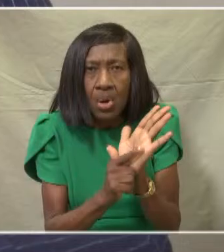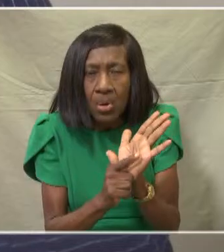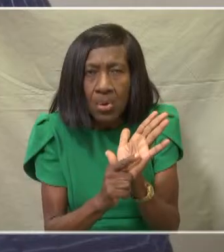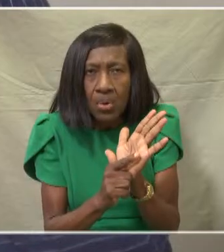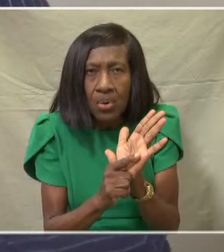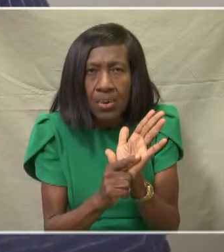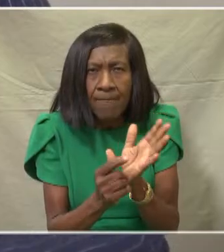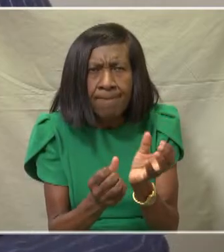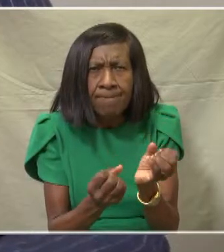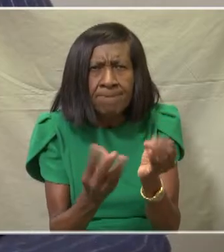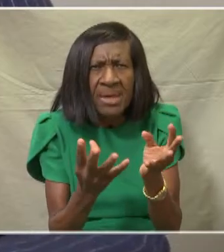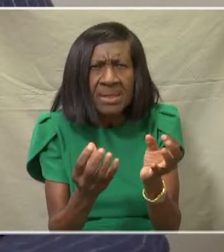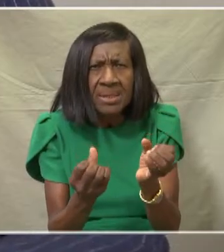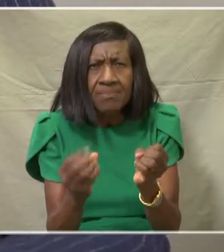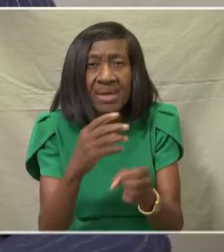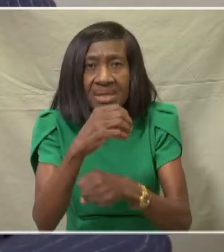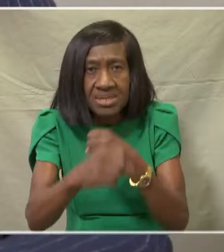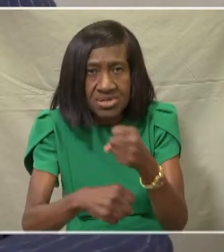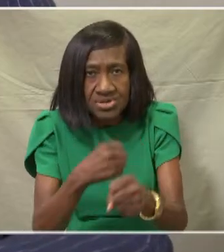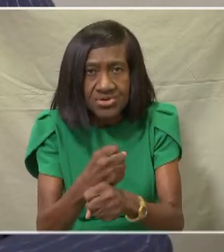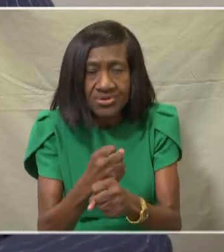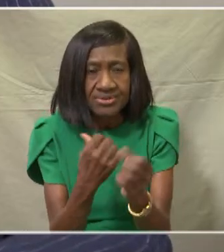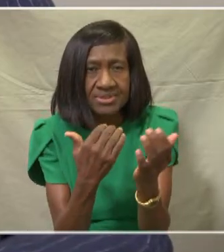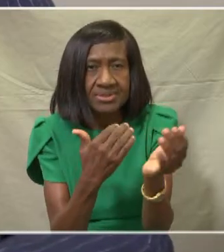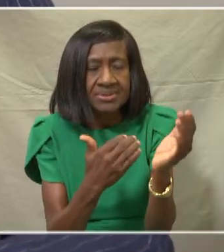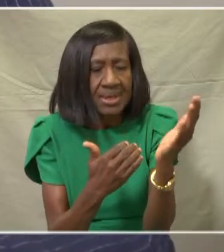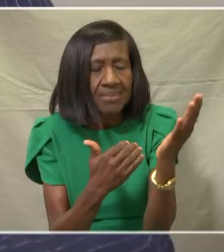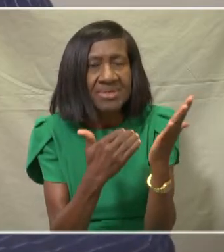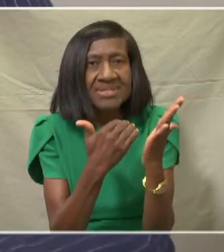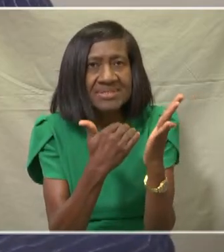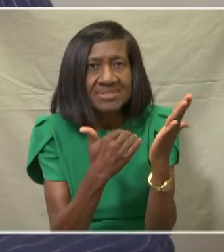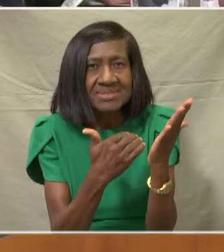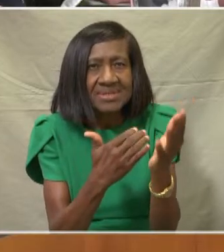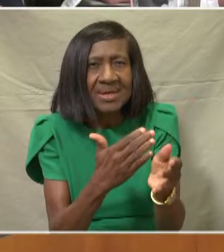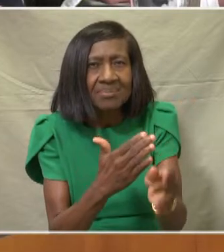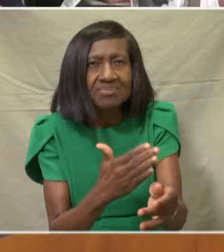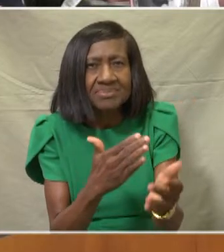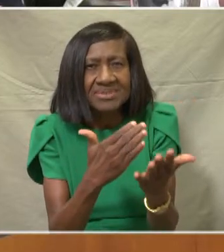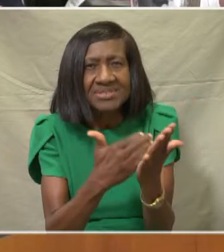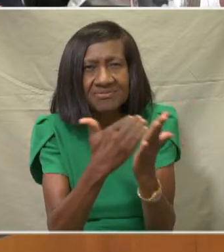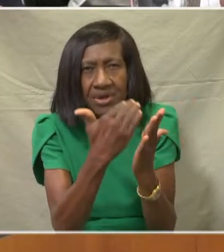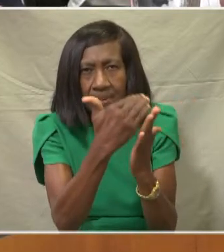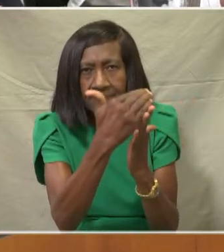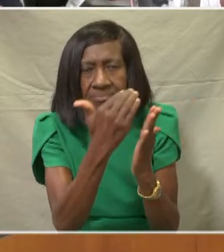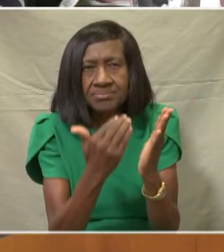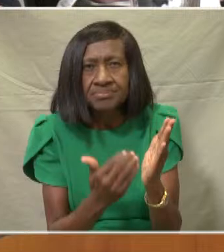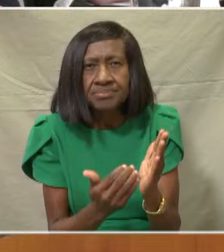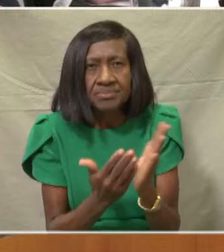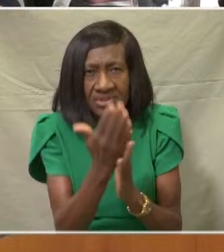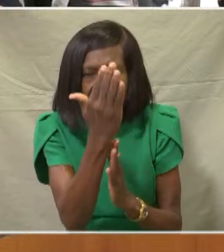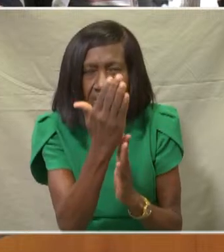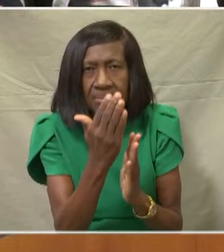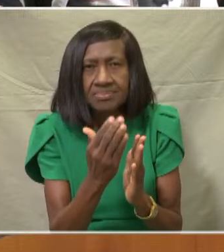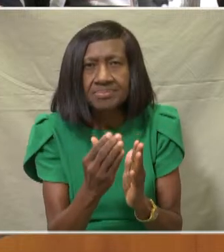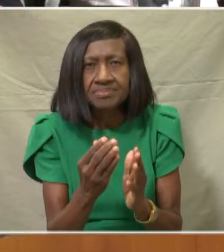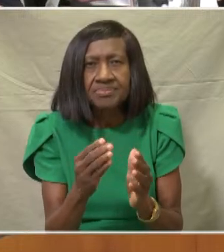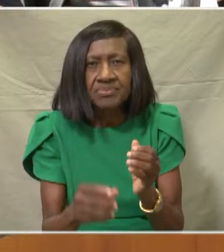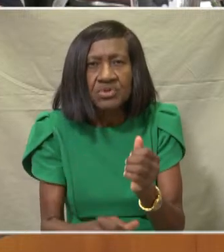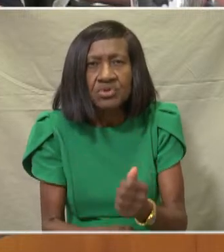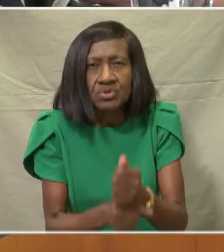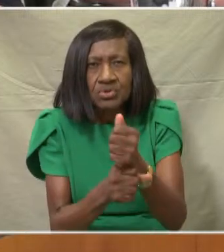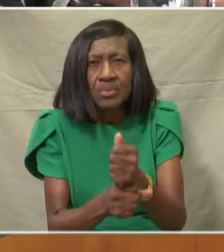over decades under international human rights law. And the purpose of these standards is all about supporting